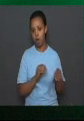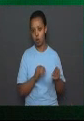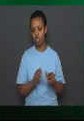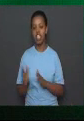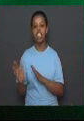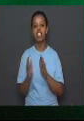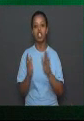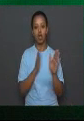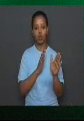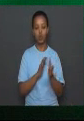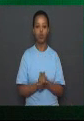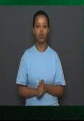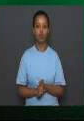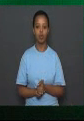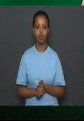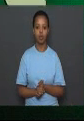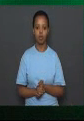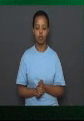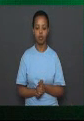Students, let's get ready.